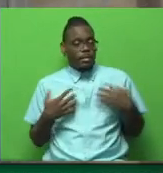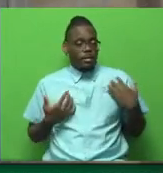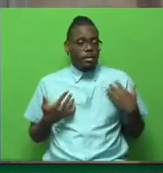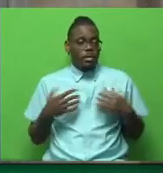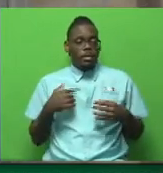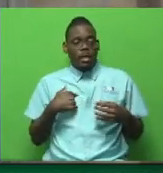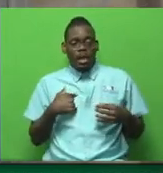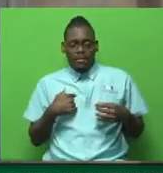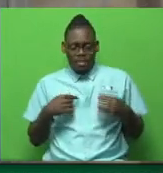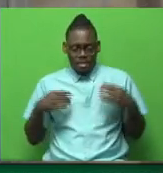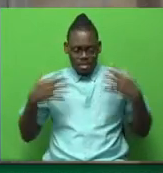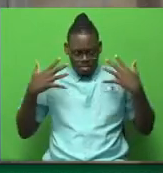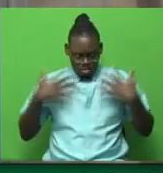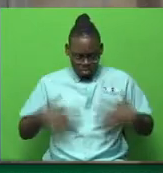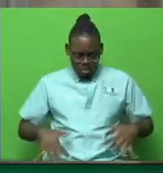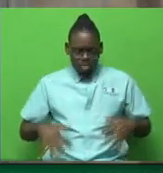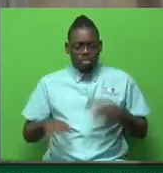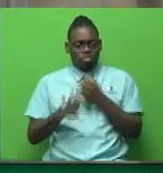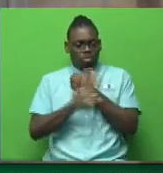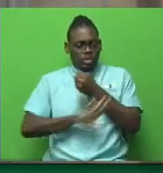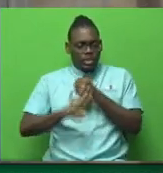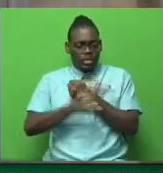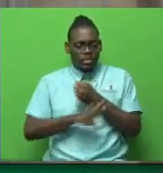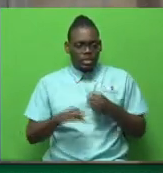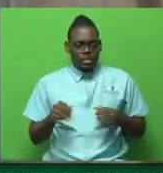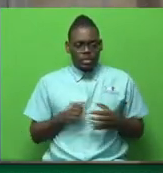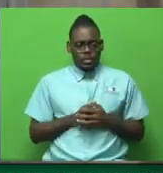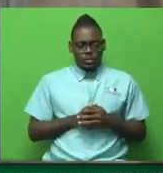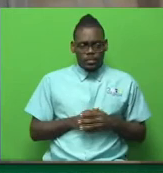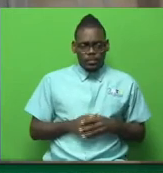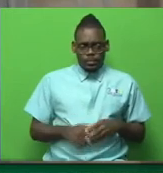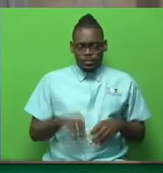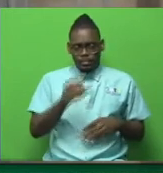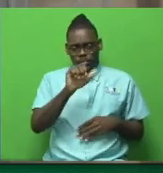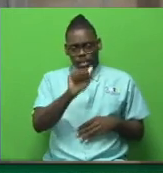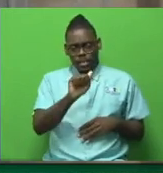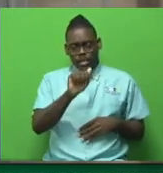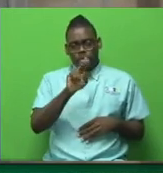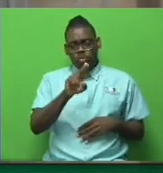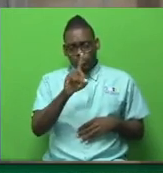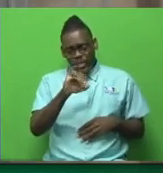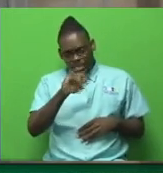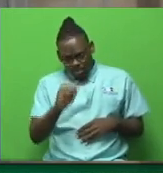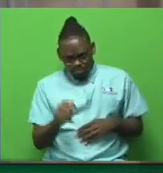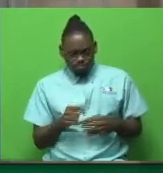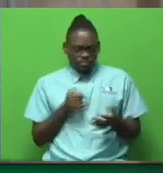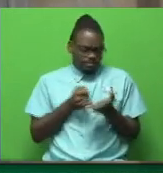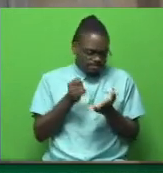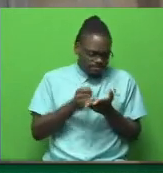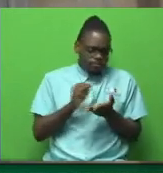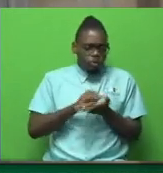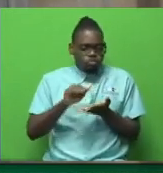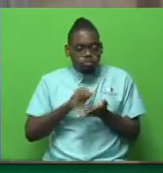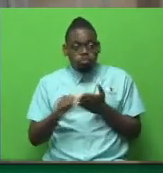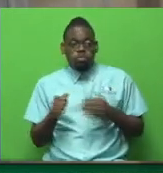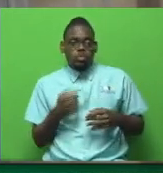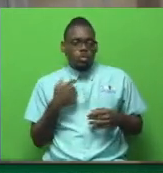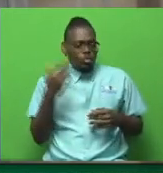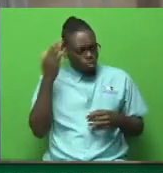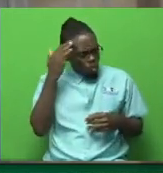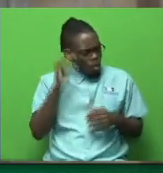am calling for an audit into the spending of covid-19 funds Journey period March 2020 to present